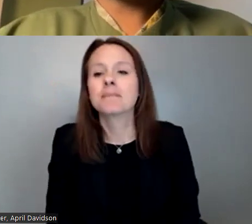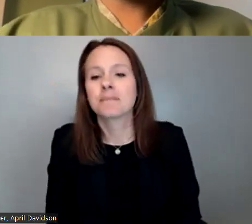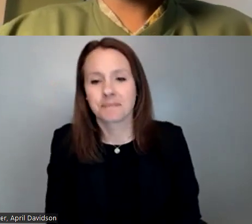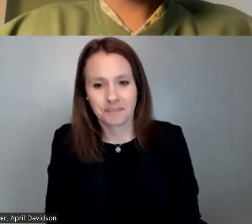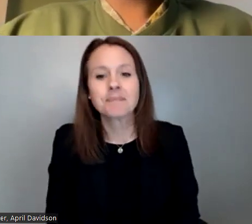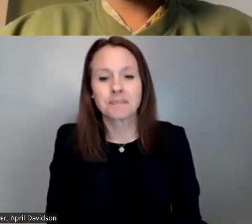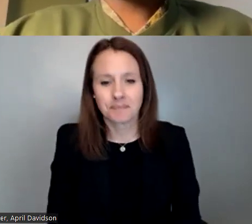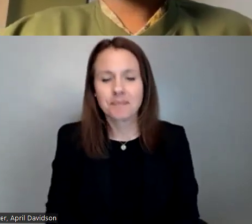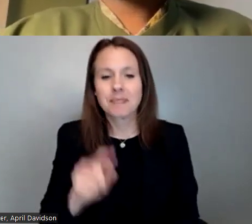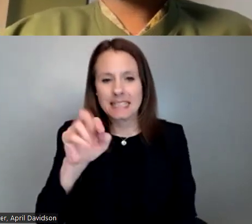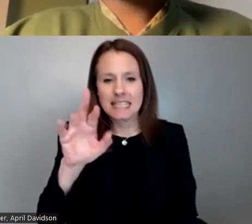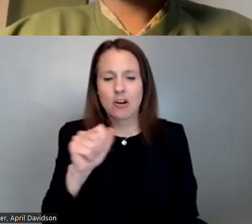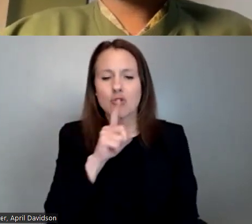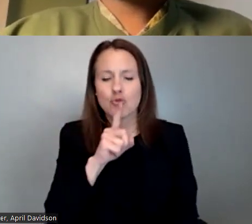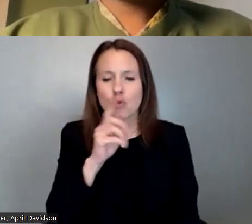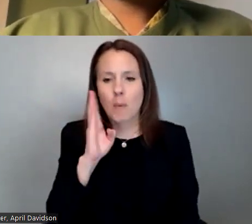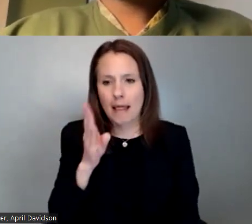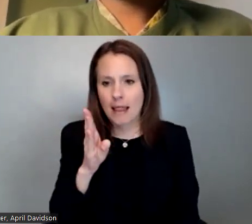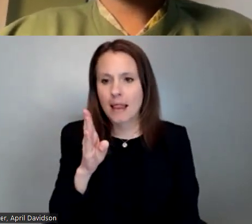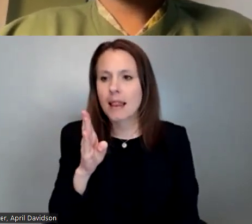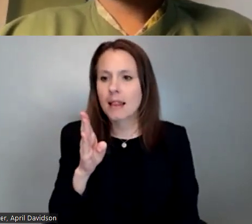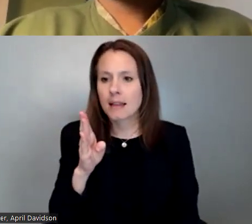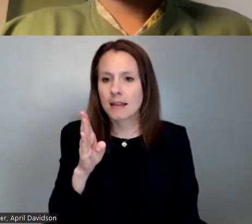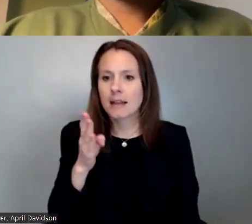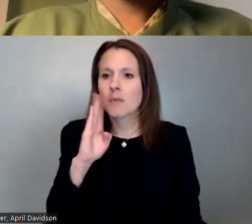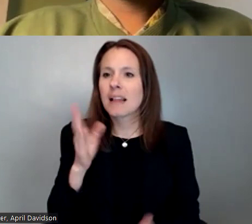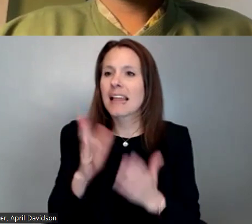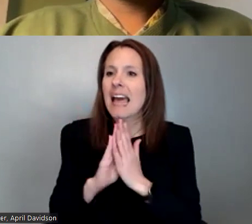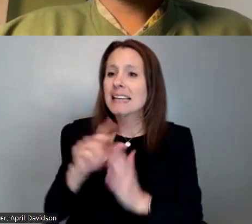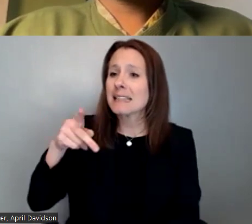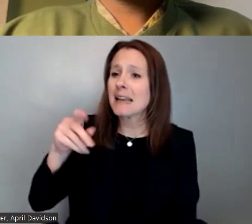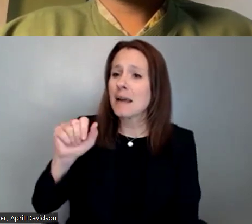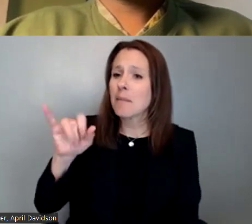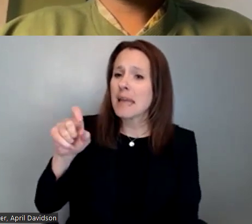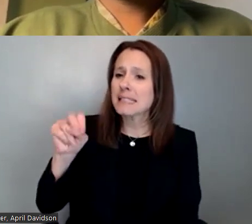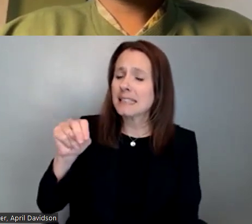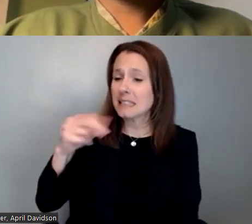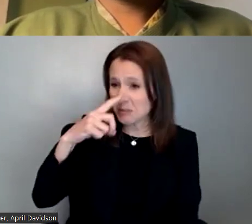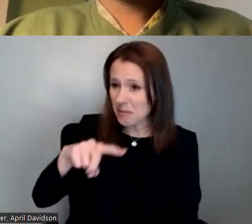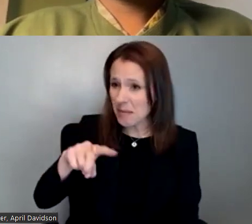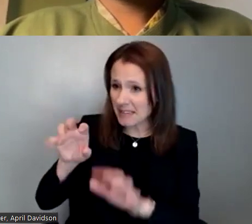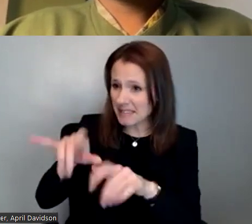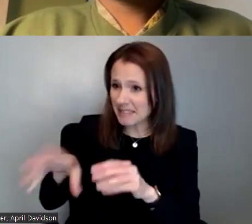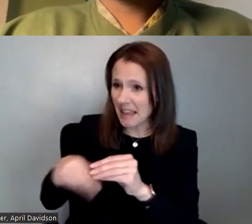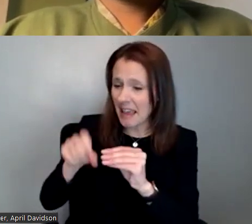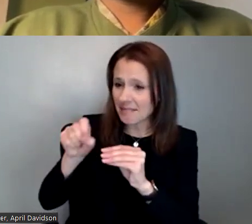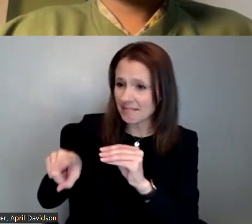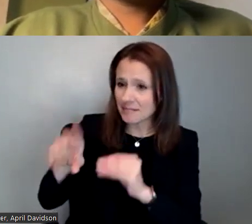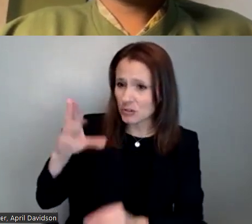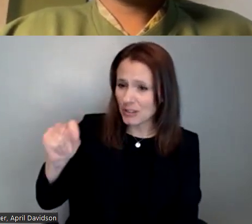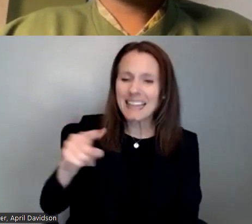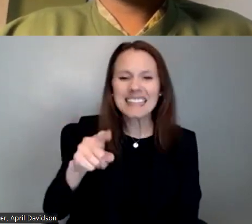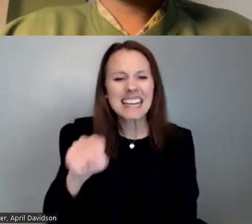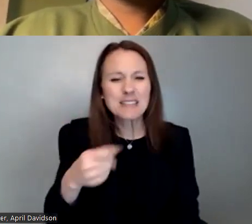be, Sure. We will ask Peyton if you don't mind putting that in the chat for participants. Do you mind repeating